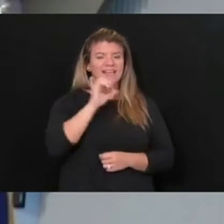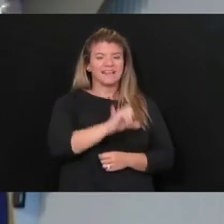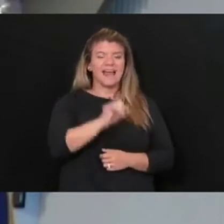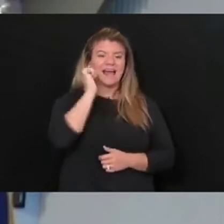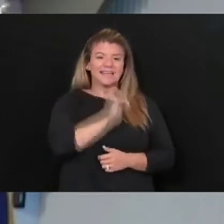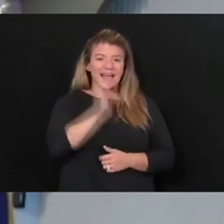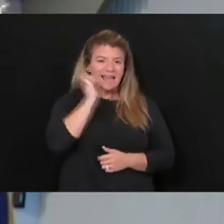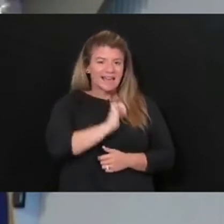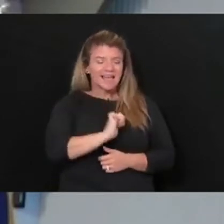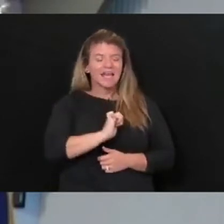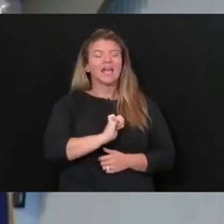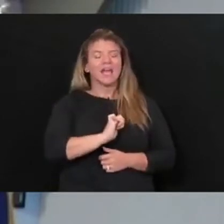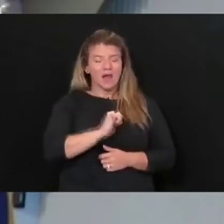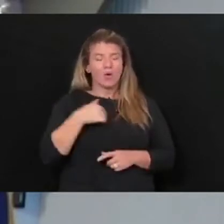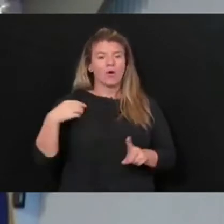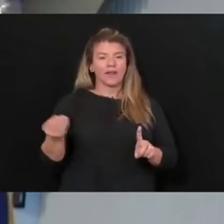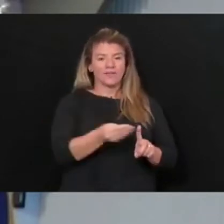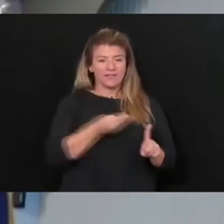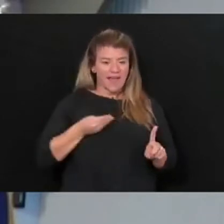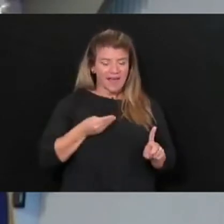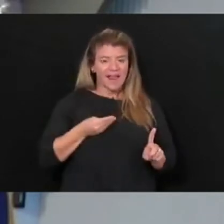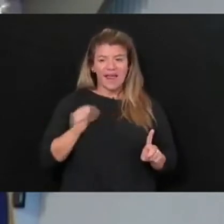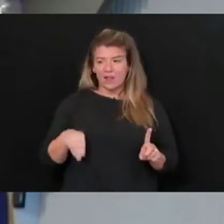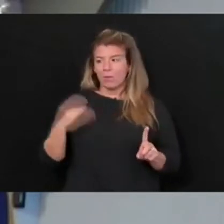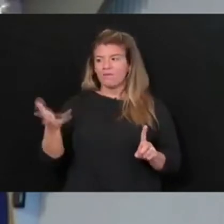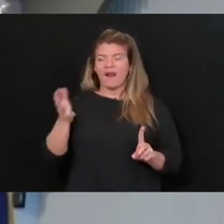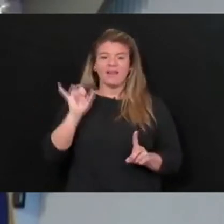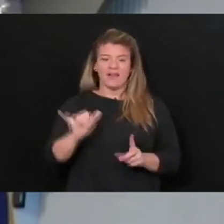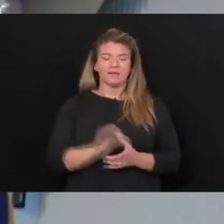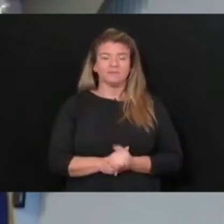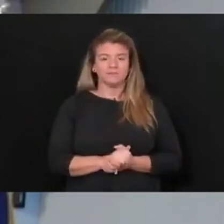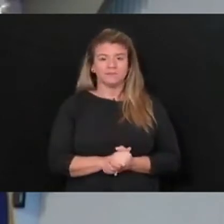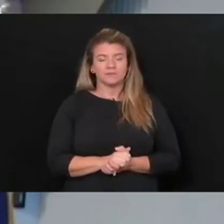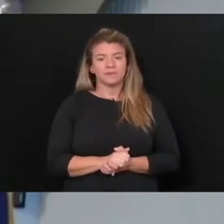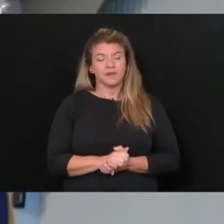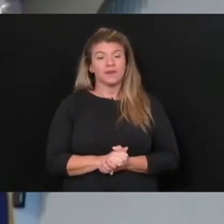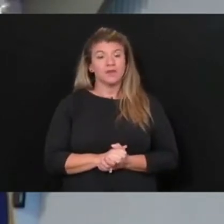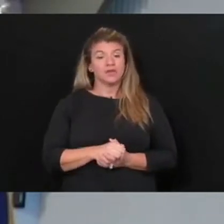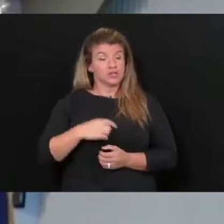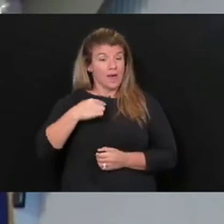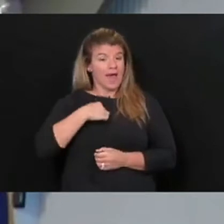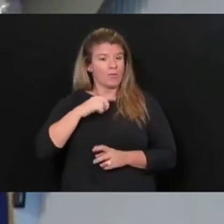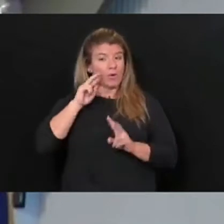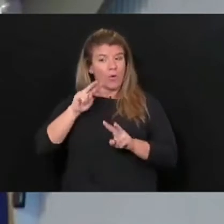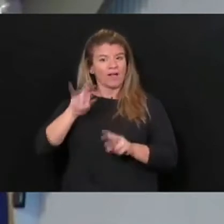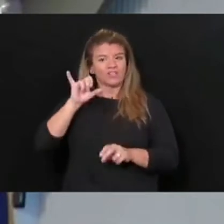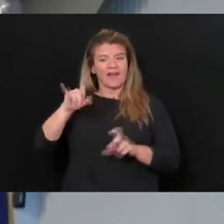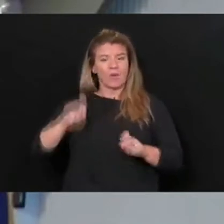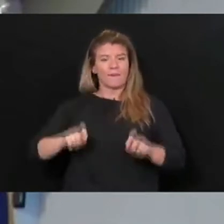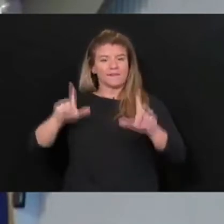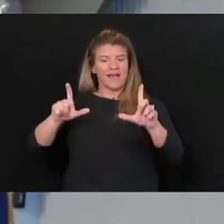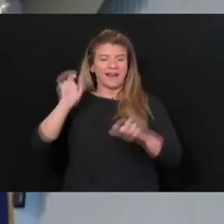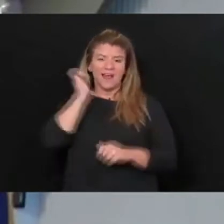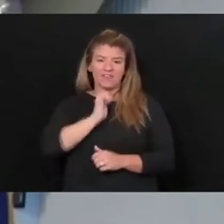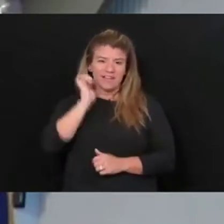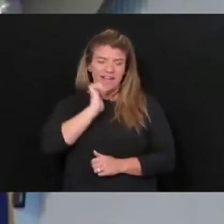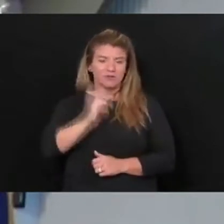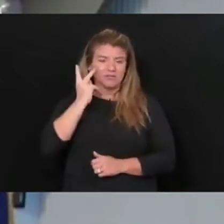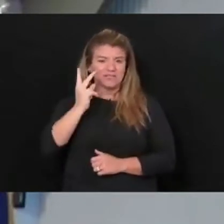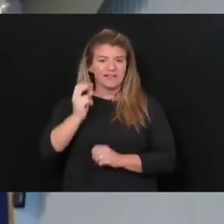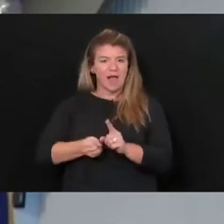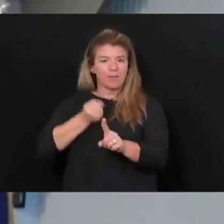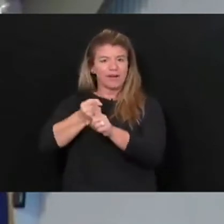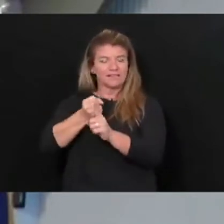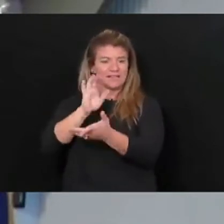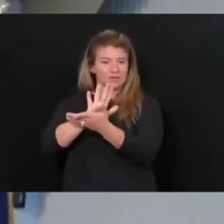are providing that to the Department of Education, as Clayton mentioned. But I would go to this website on a daily basis to see the outbreaks for the